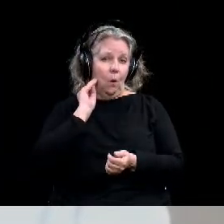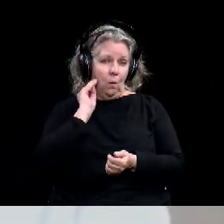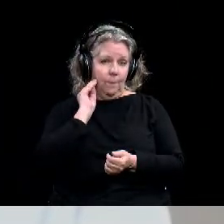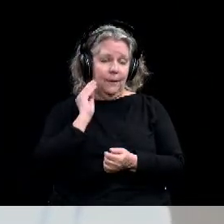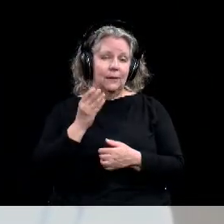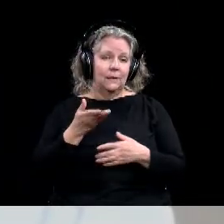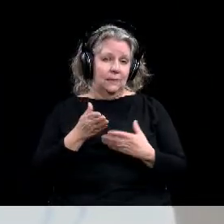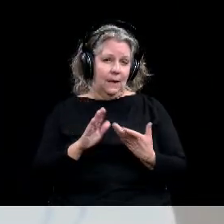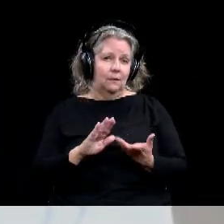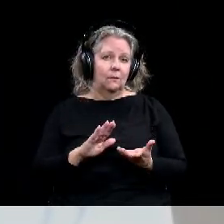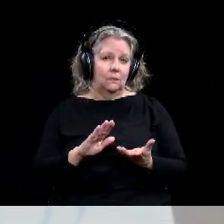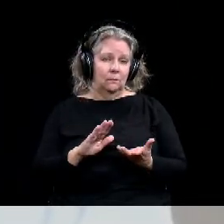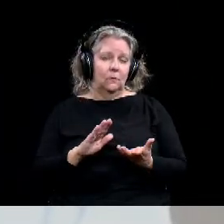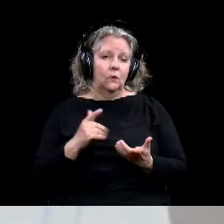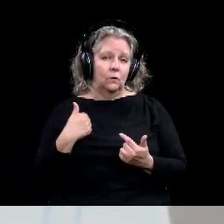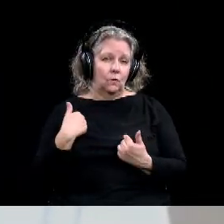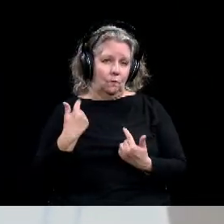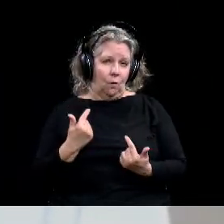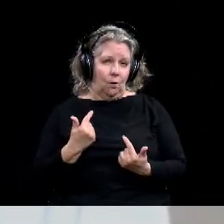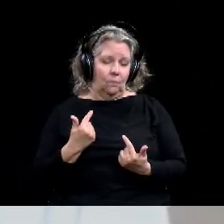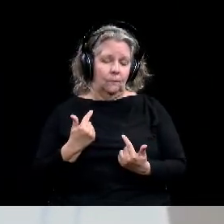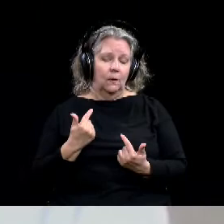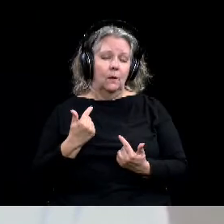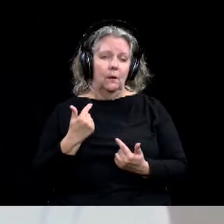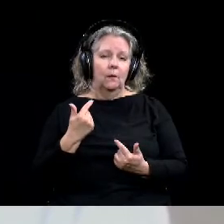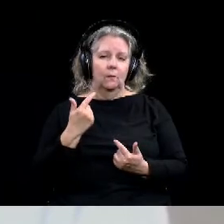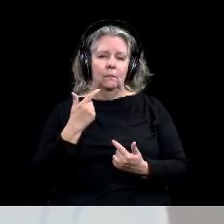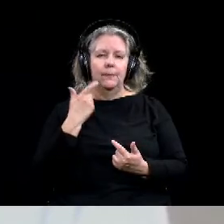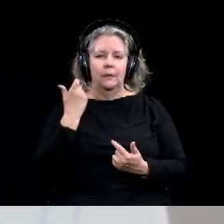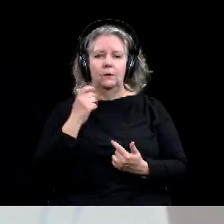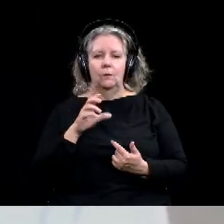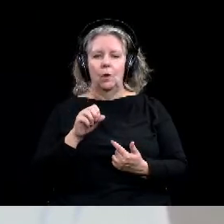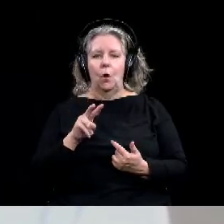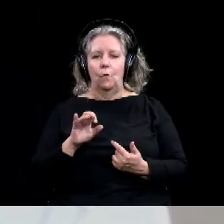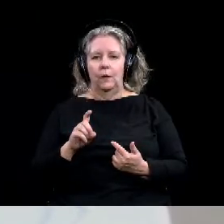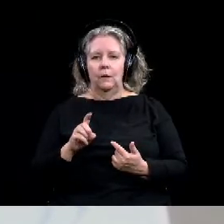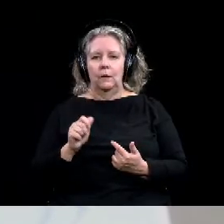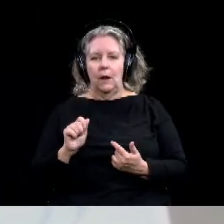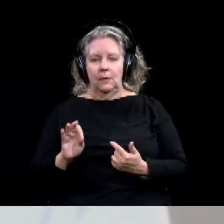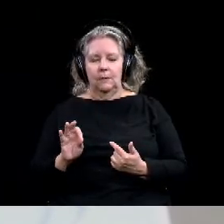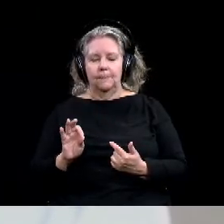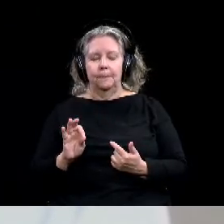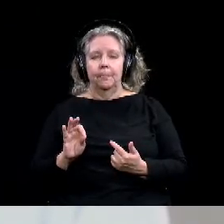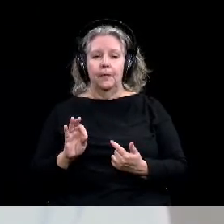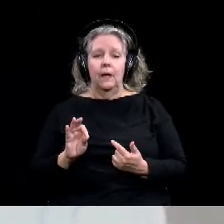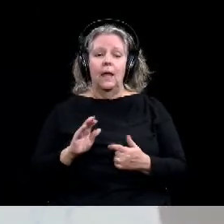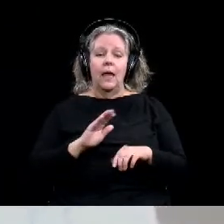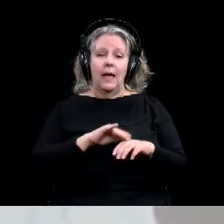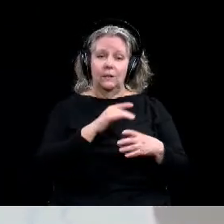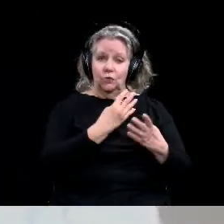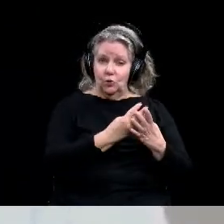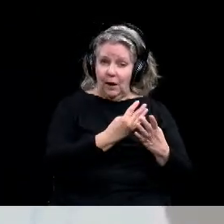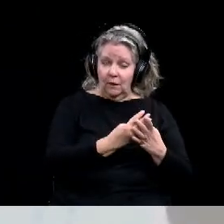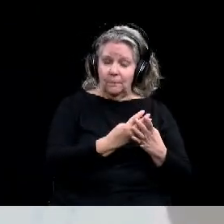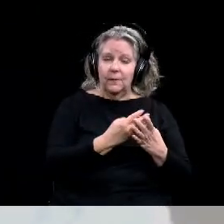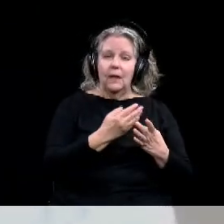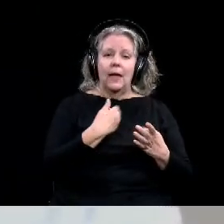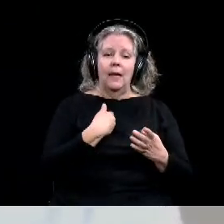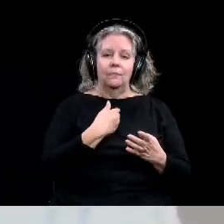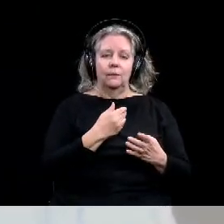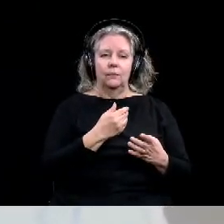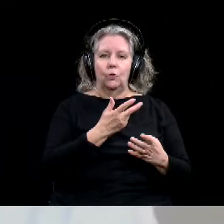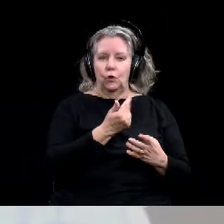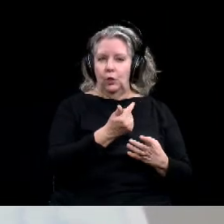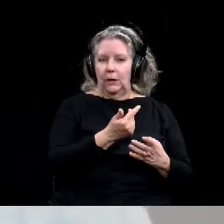COVID-19. The county jail, there are currently 13 active cases. There are no current church clusters identified